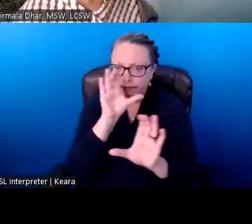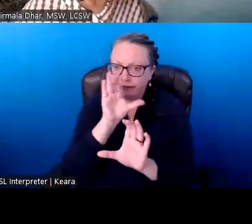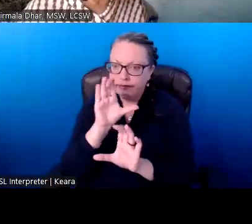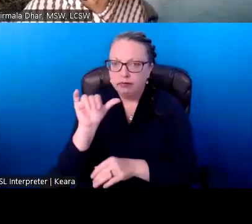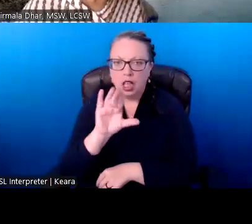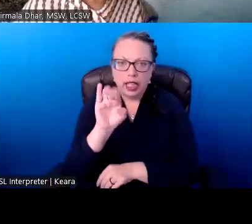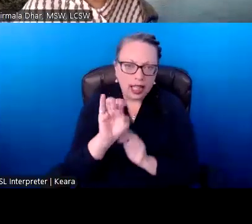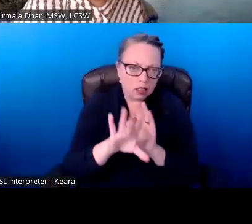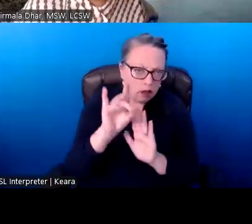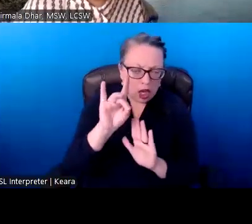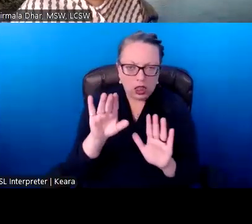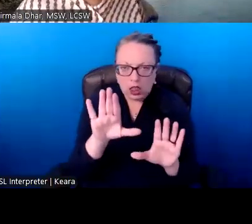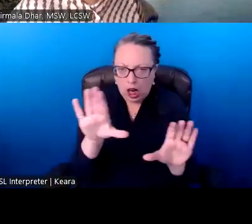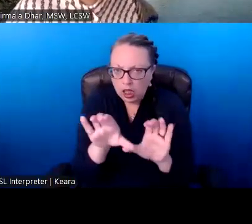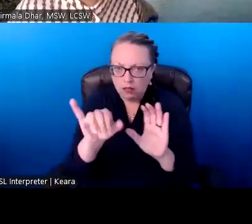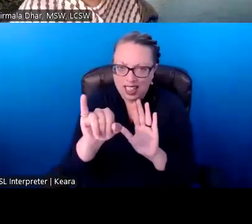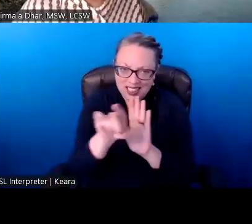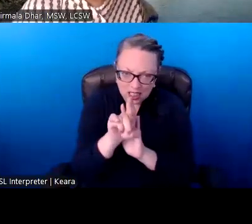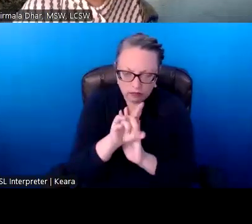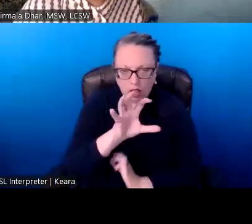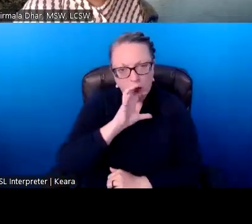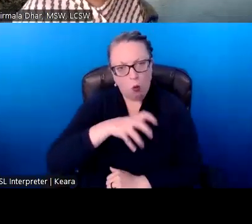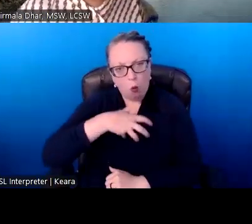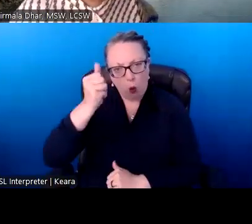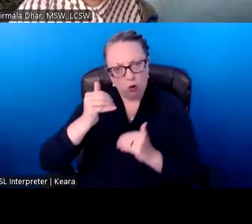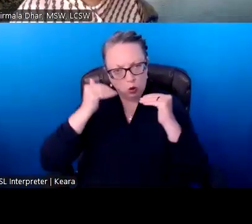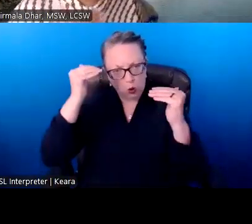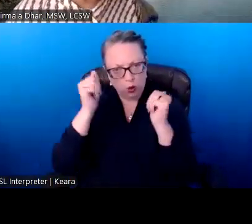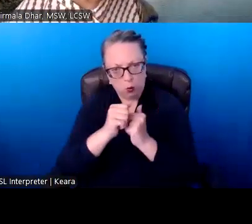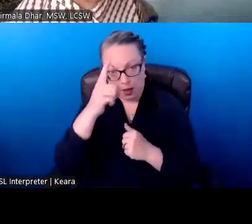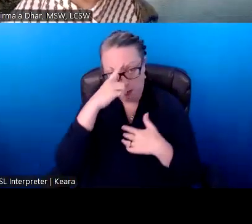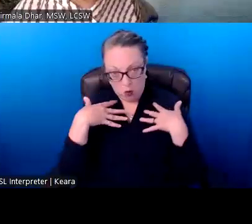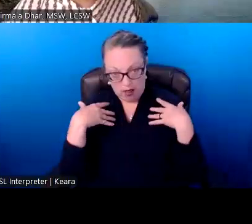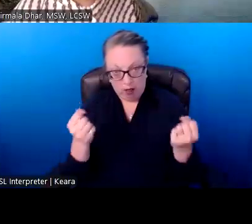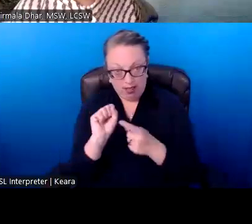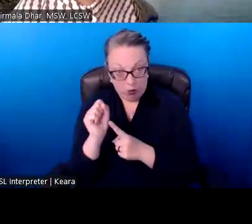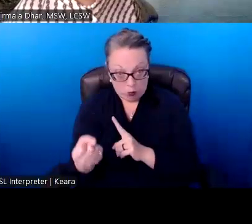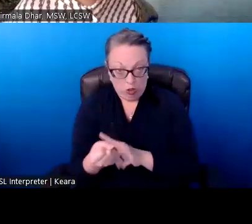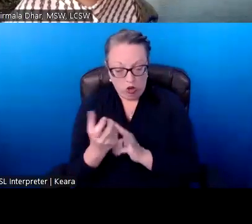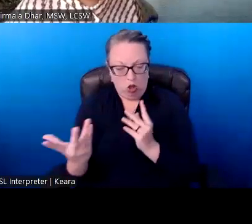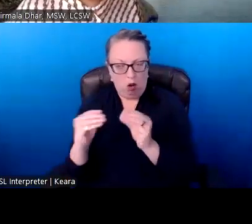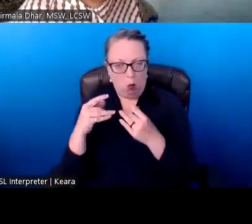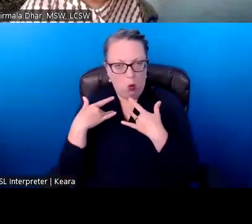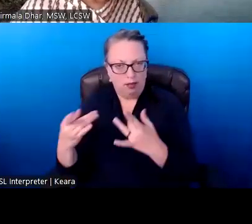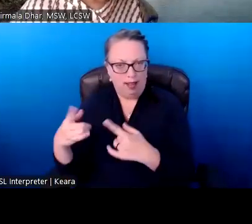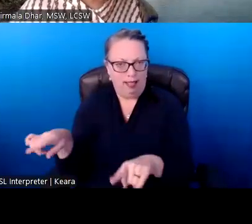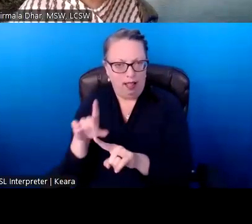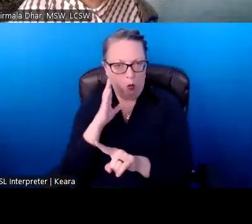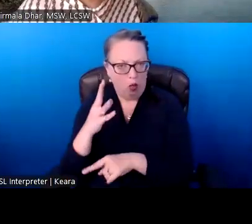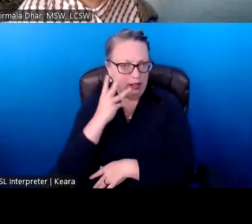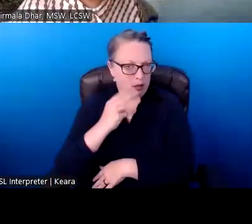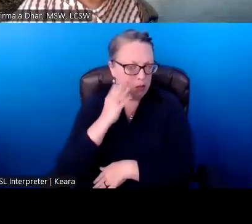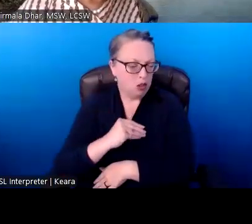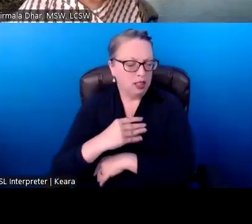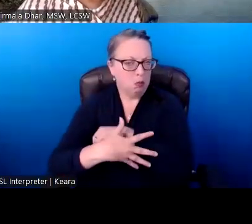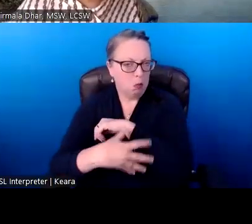actively identifying, older adults with mental health conditions are more likely than to experience poorer health